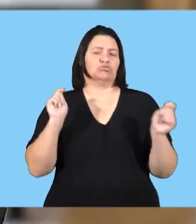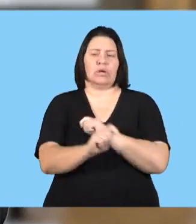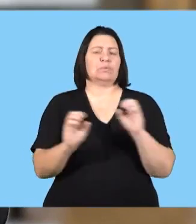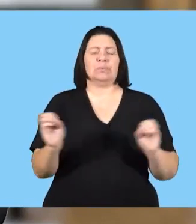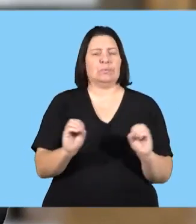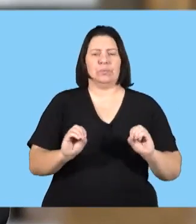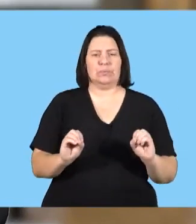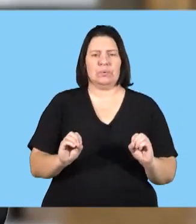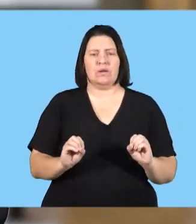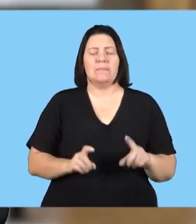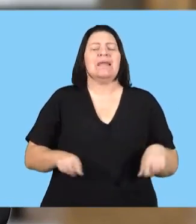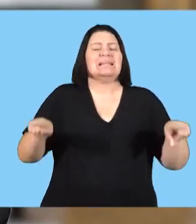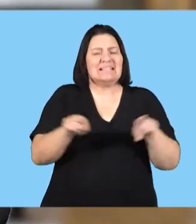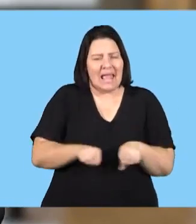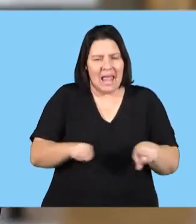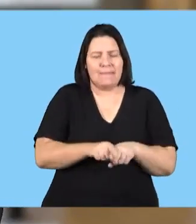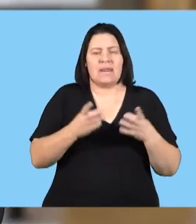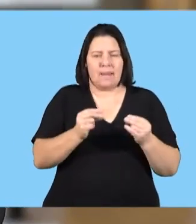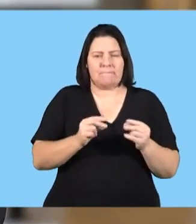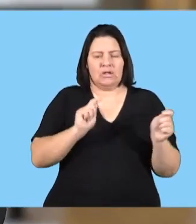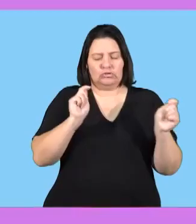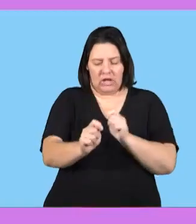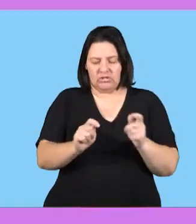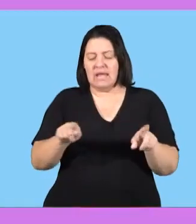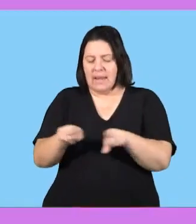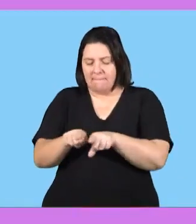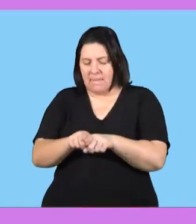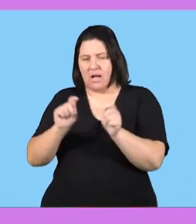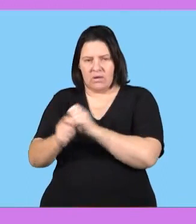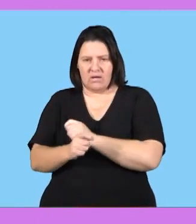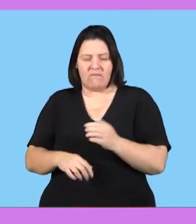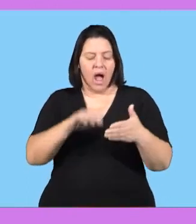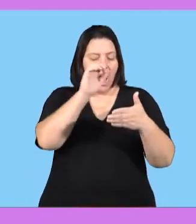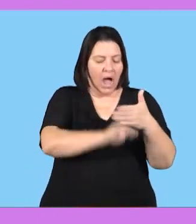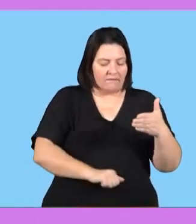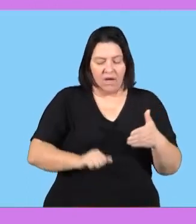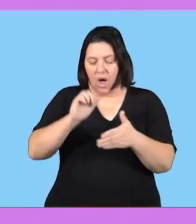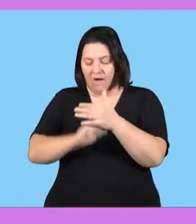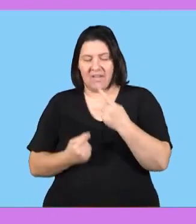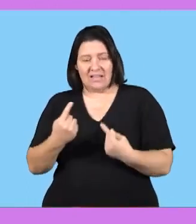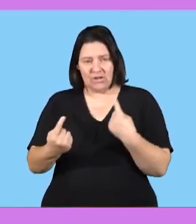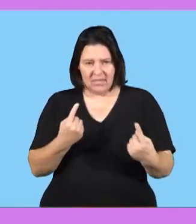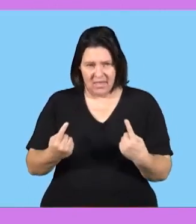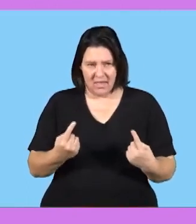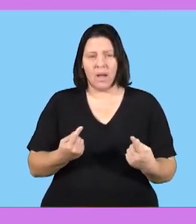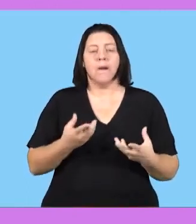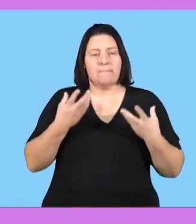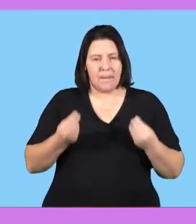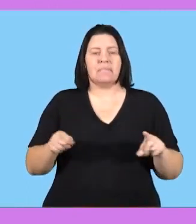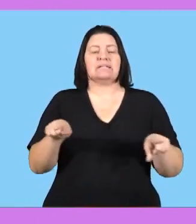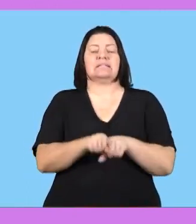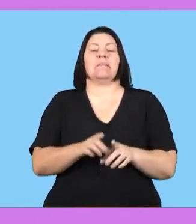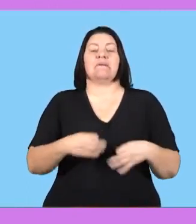It varies with the same number. So when you subtract one value from another, you get exactly the same